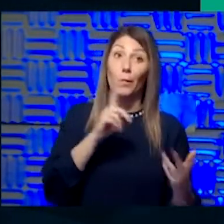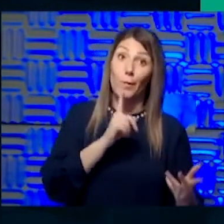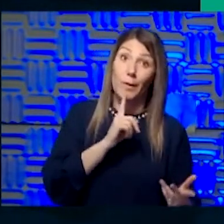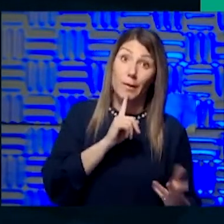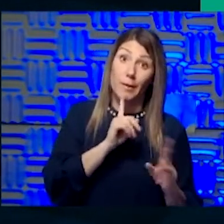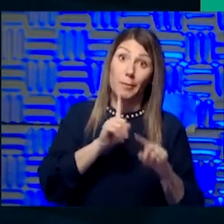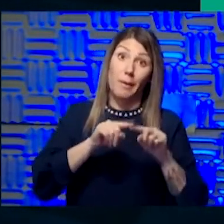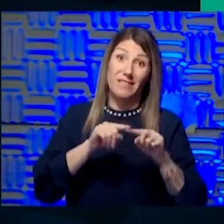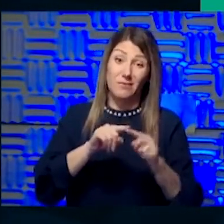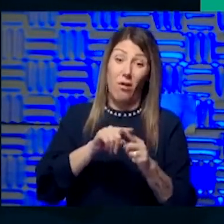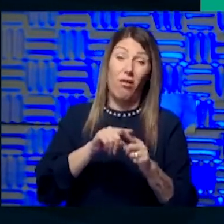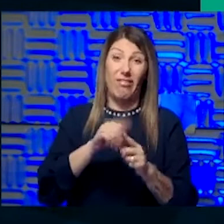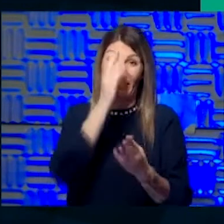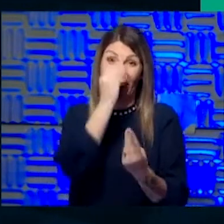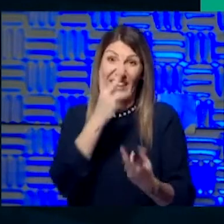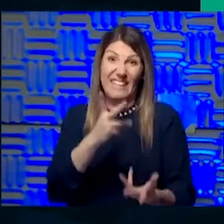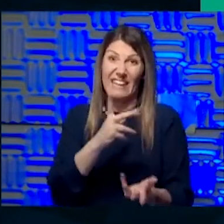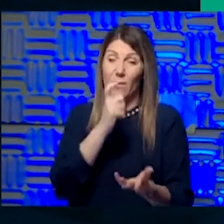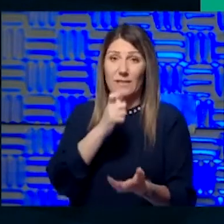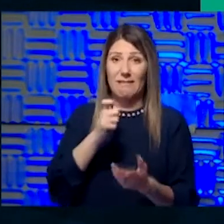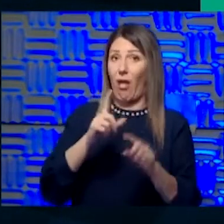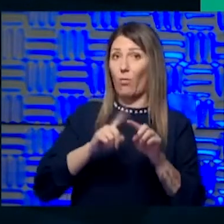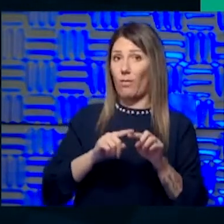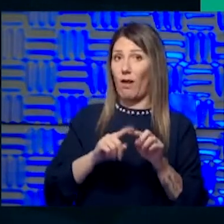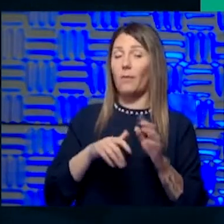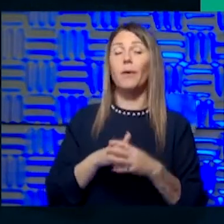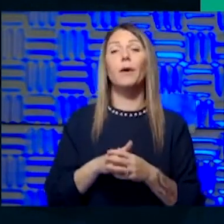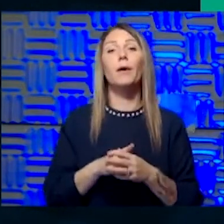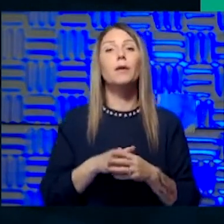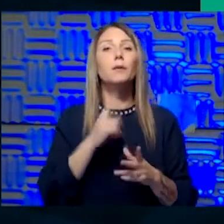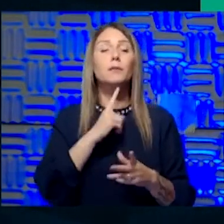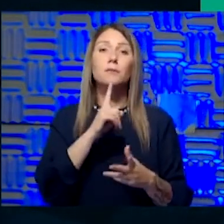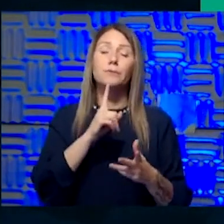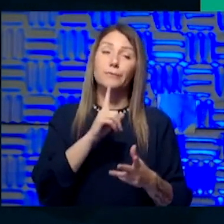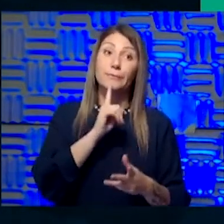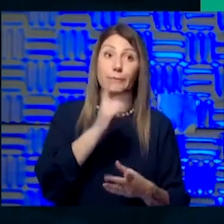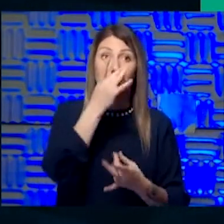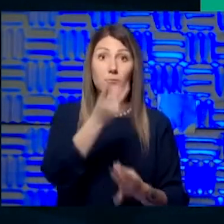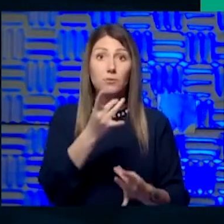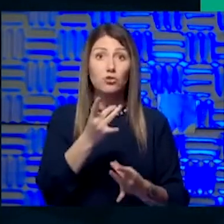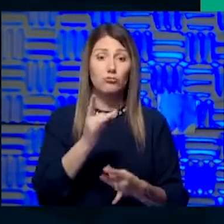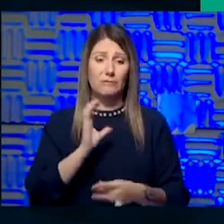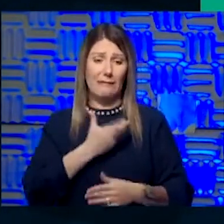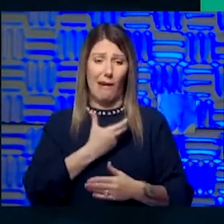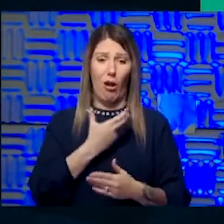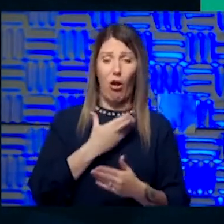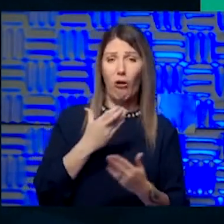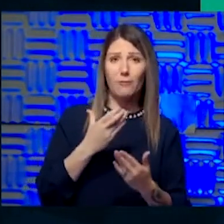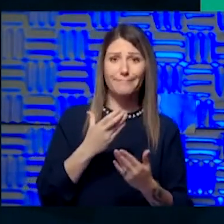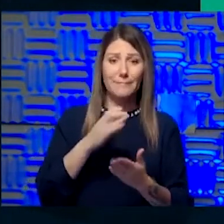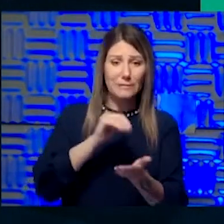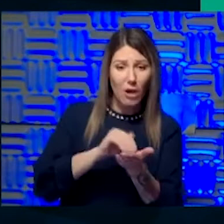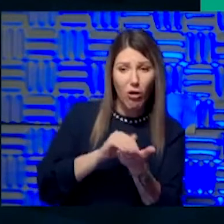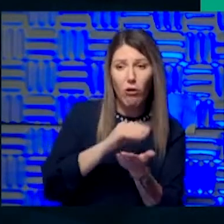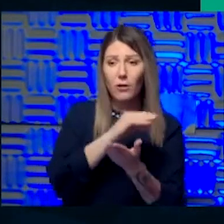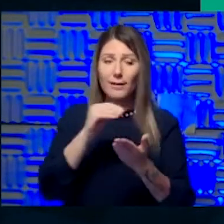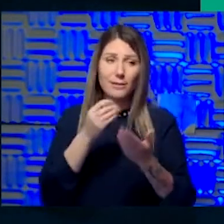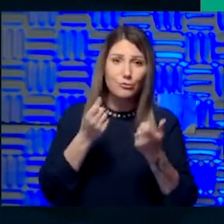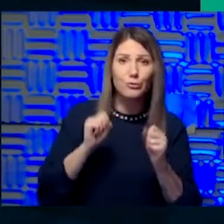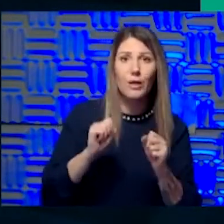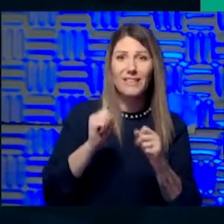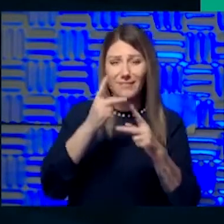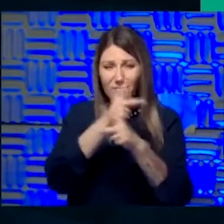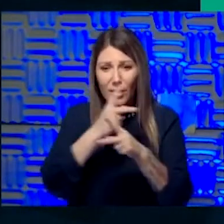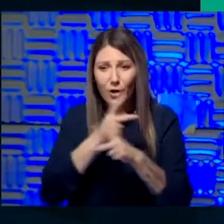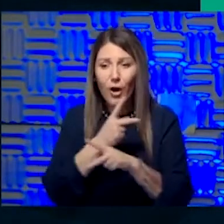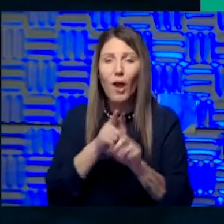out. Yeah, it's very interesting, and there are guidelines that are already put out by IDSA and NIH, and